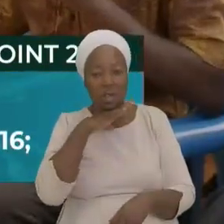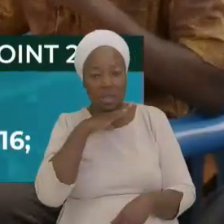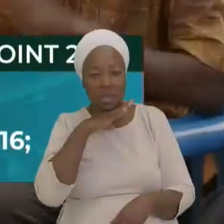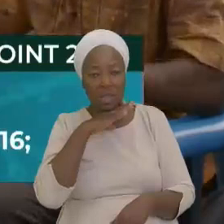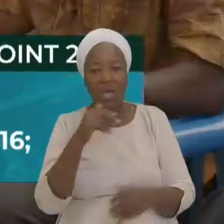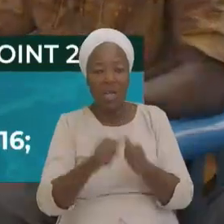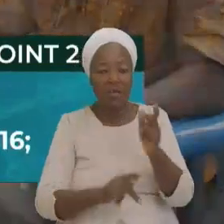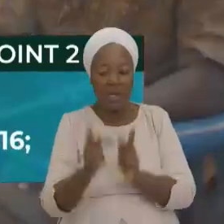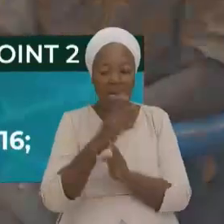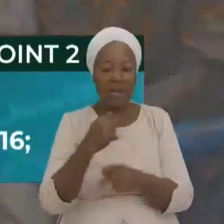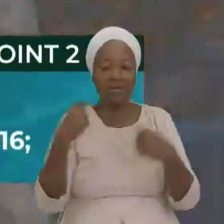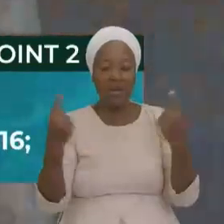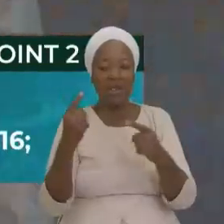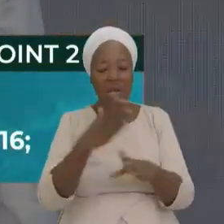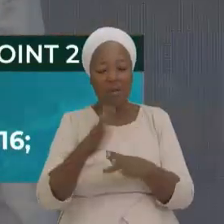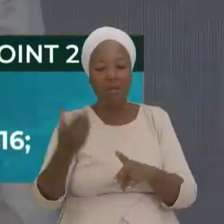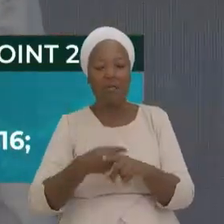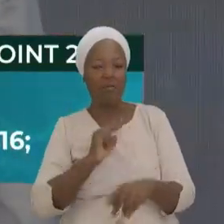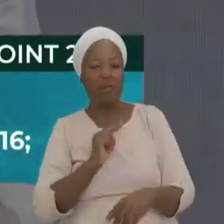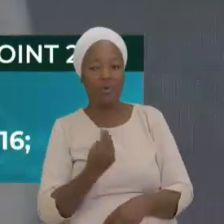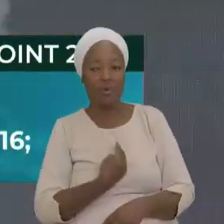filthiness away from us.